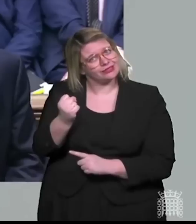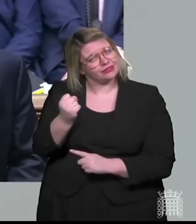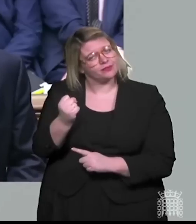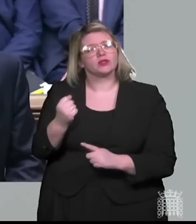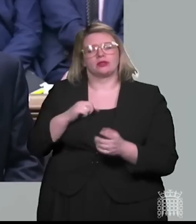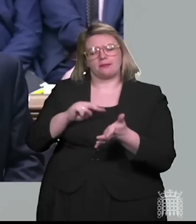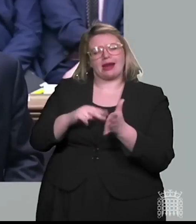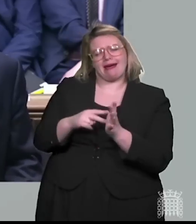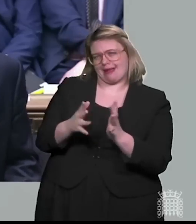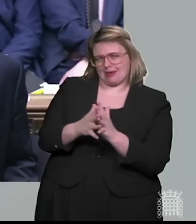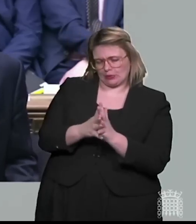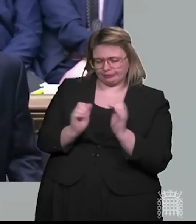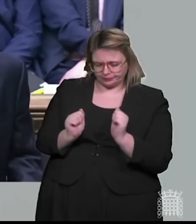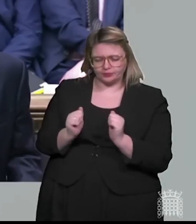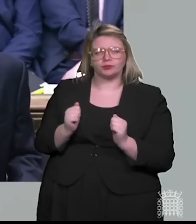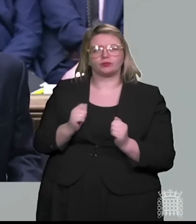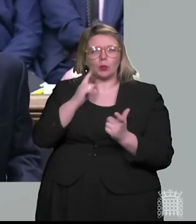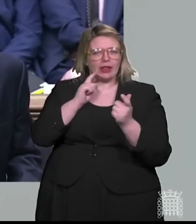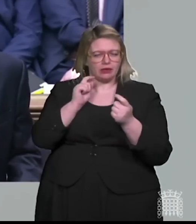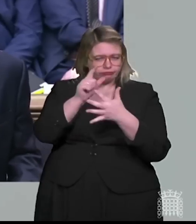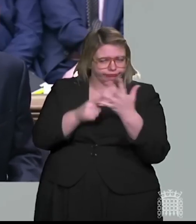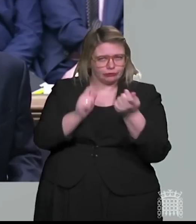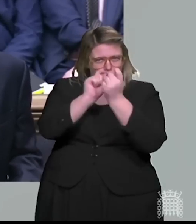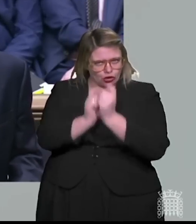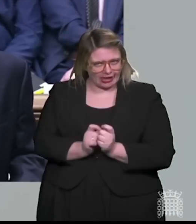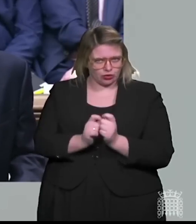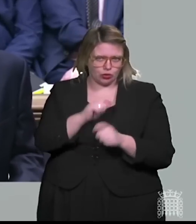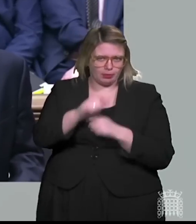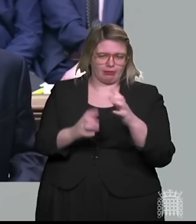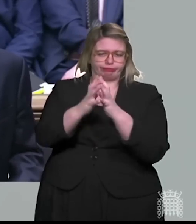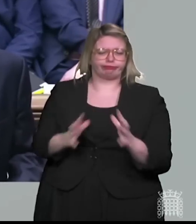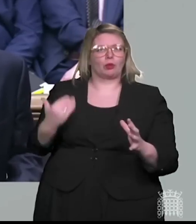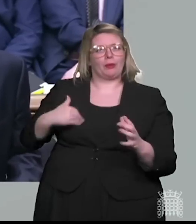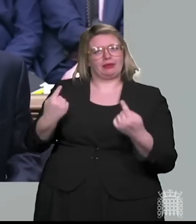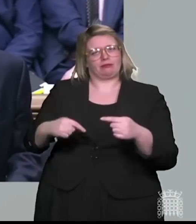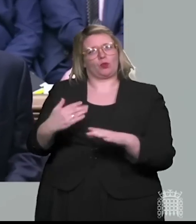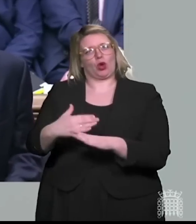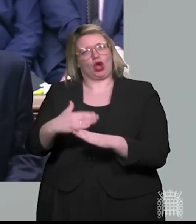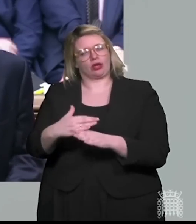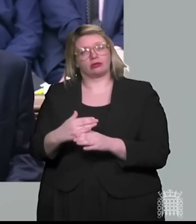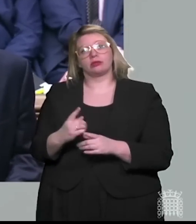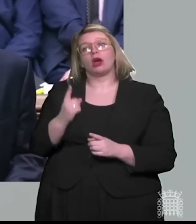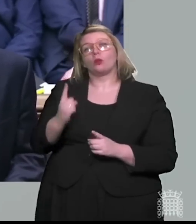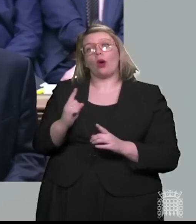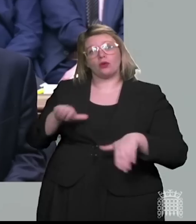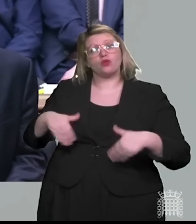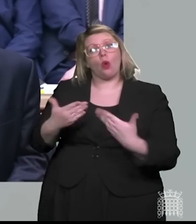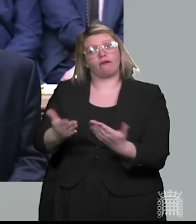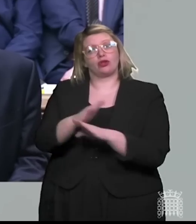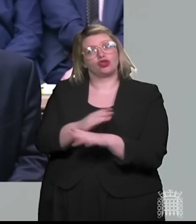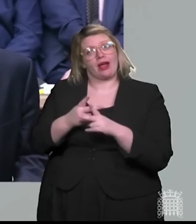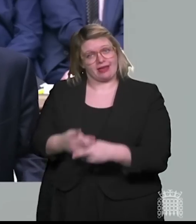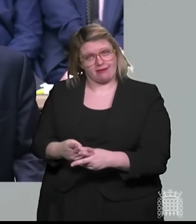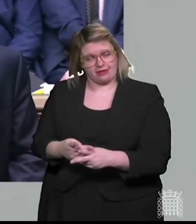today I announce a series of reforms that start that journey. I begin with the supply of childcare. We've seen